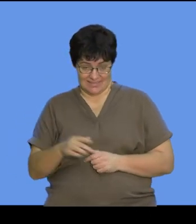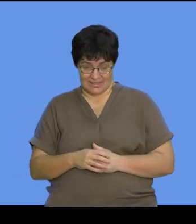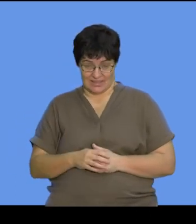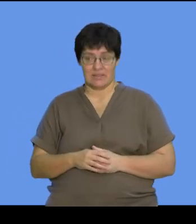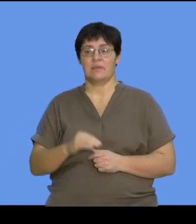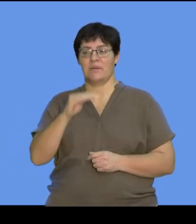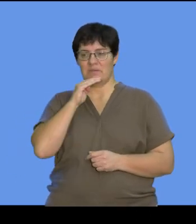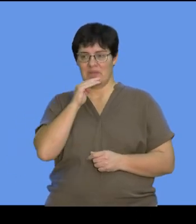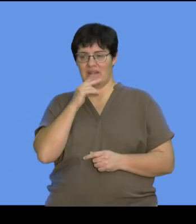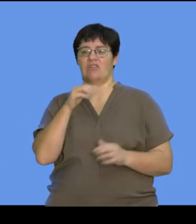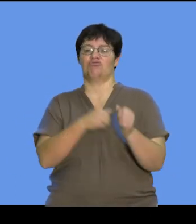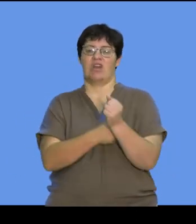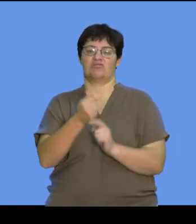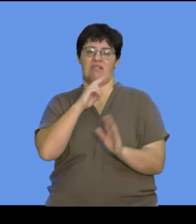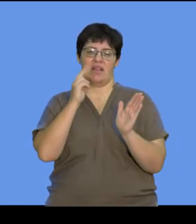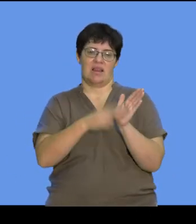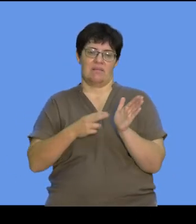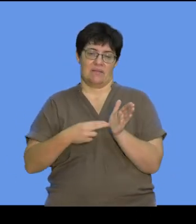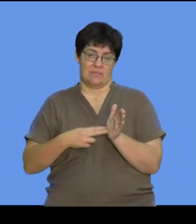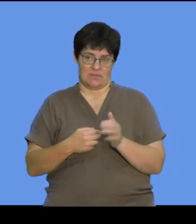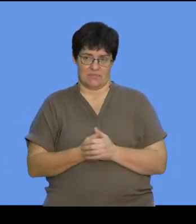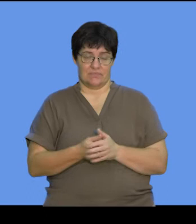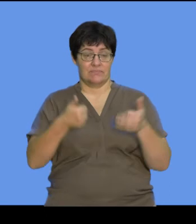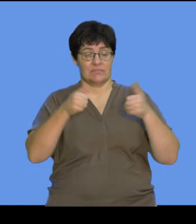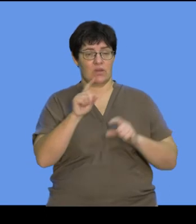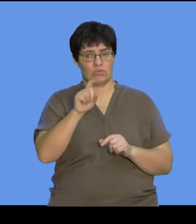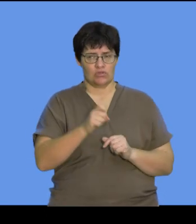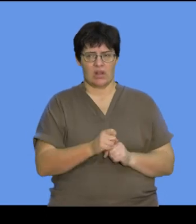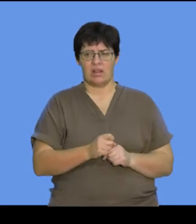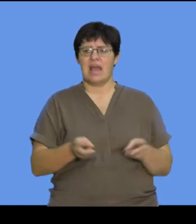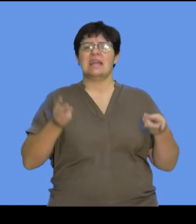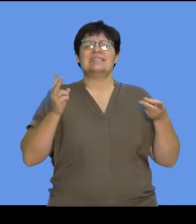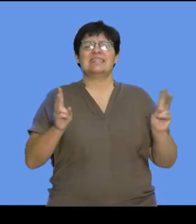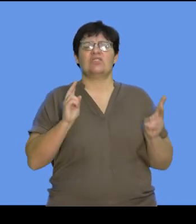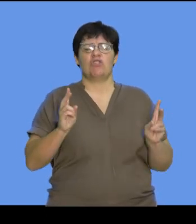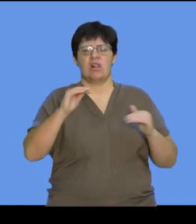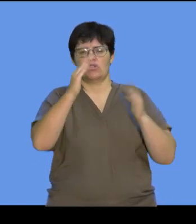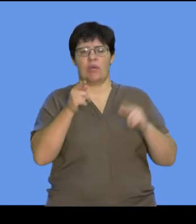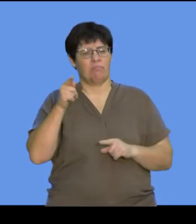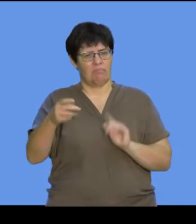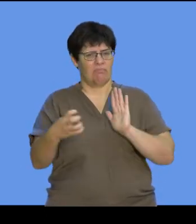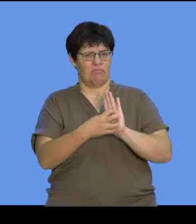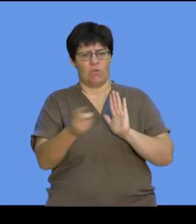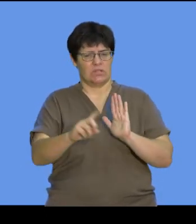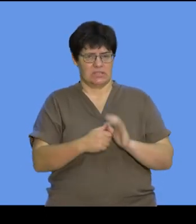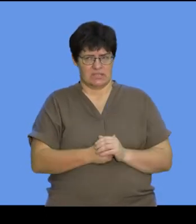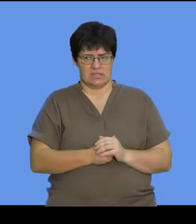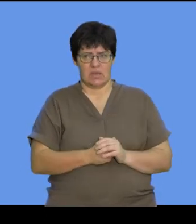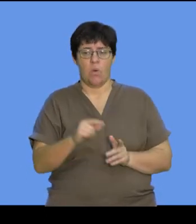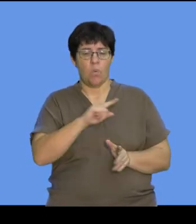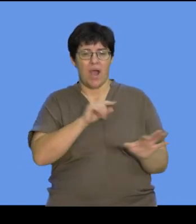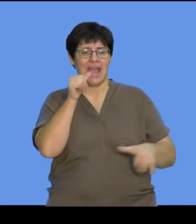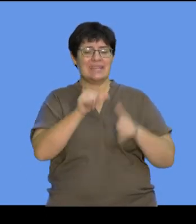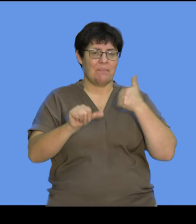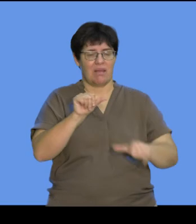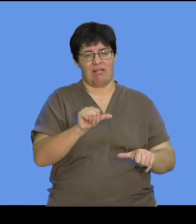is essentially the structures that we needed to label. The next question, what is the natural shape of this molecule?